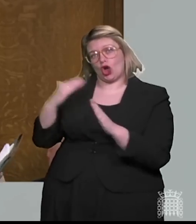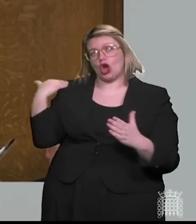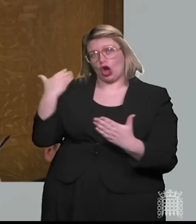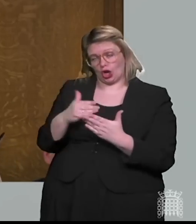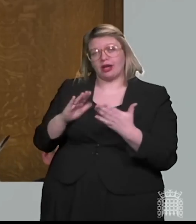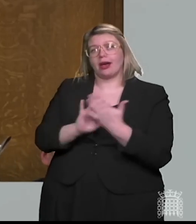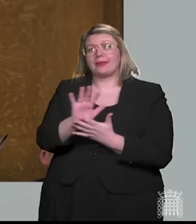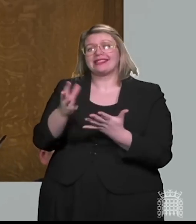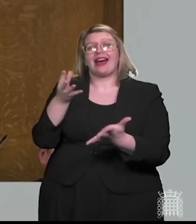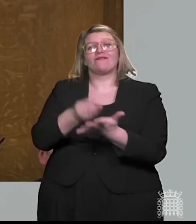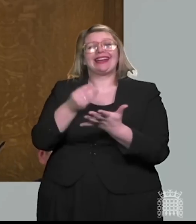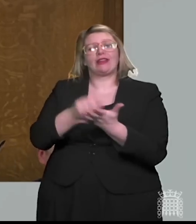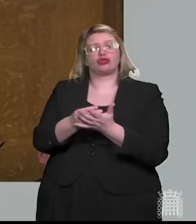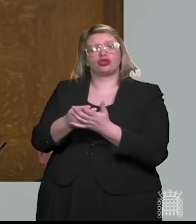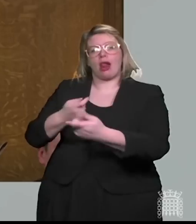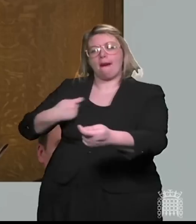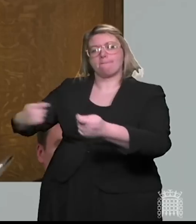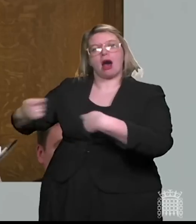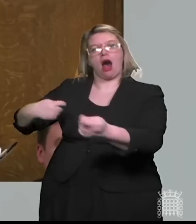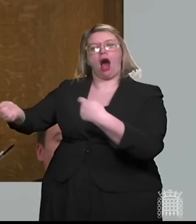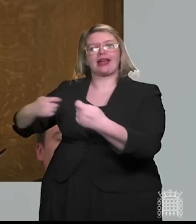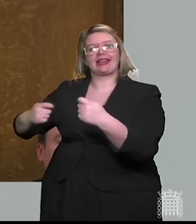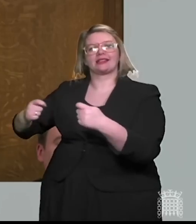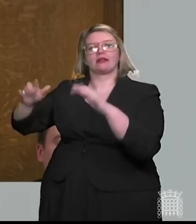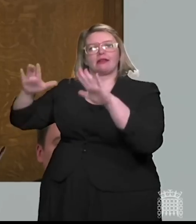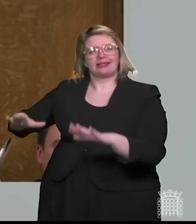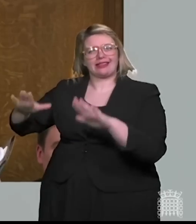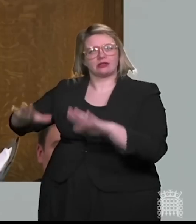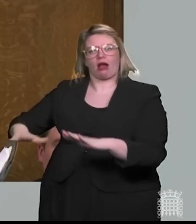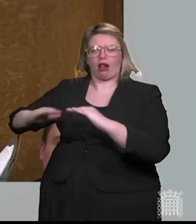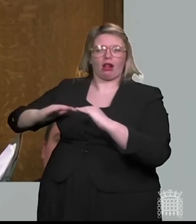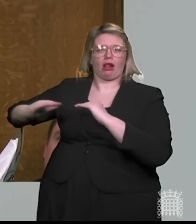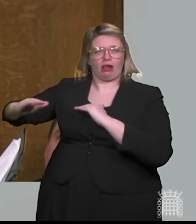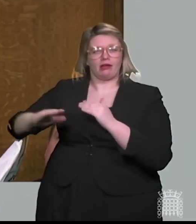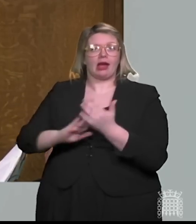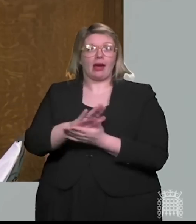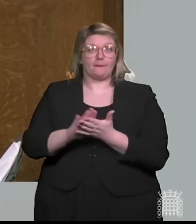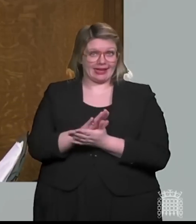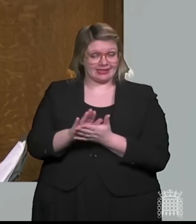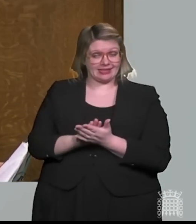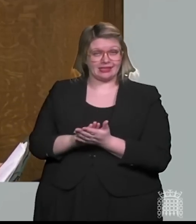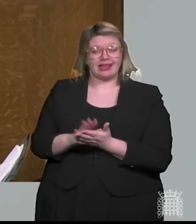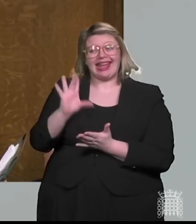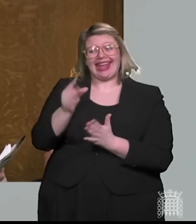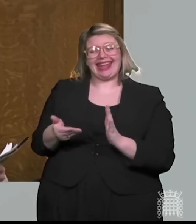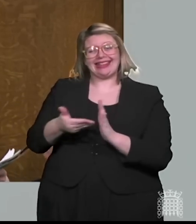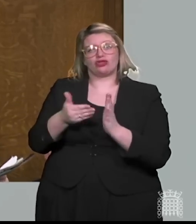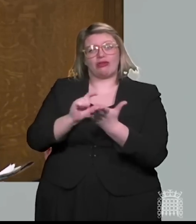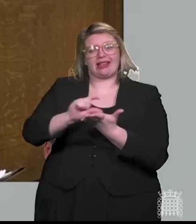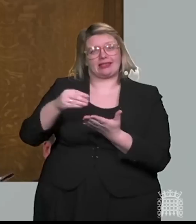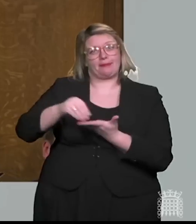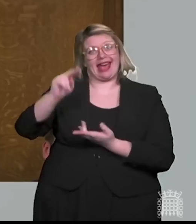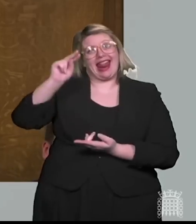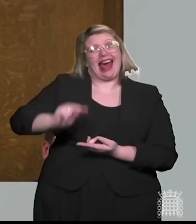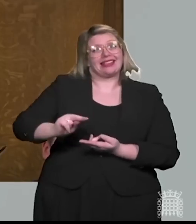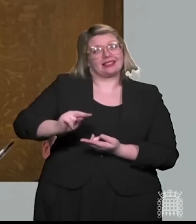the financial markets have stabilised and he has had to pay less in interest than he was